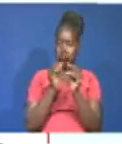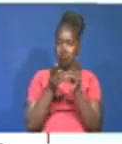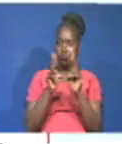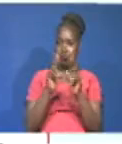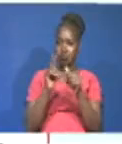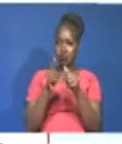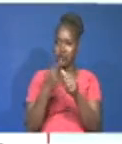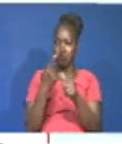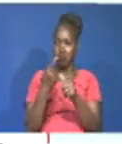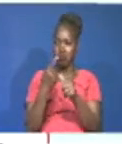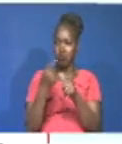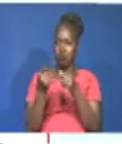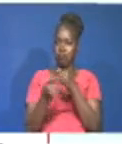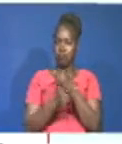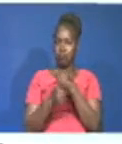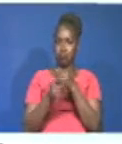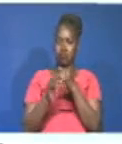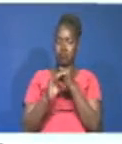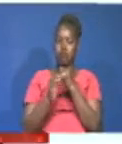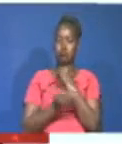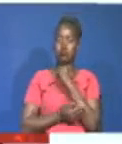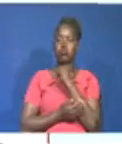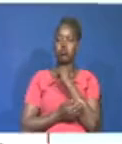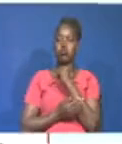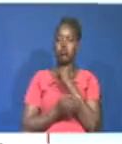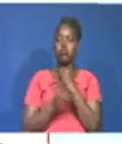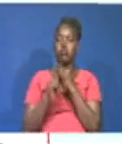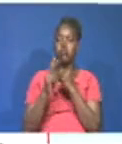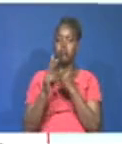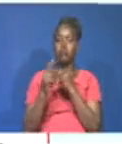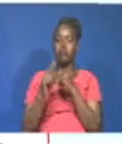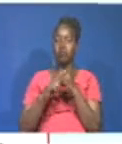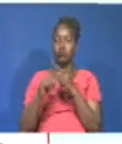first month of pregnancy, that is 26 to 30 days